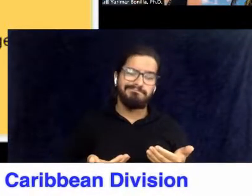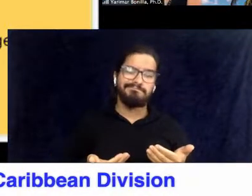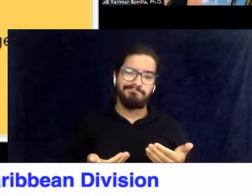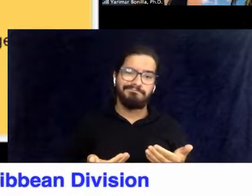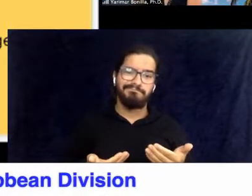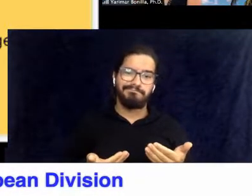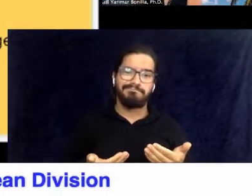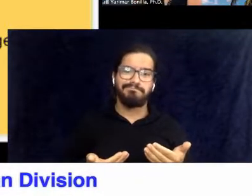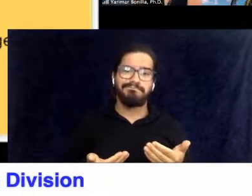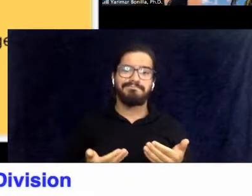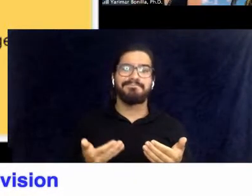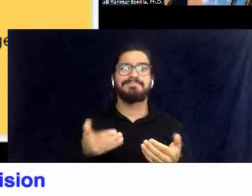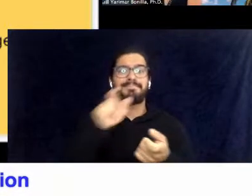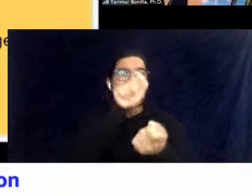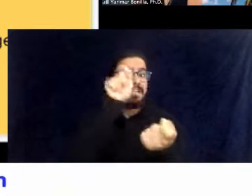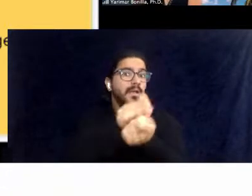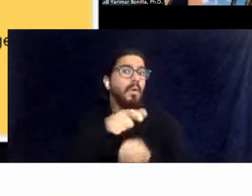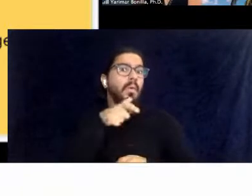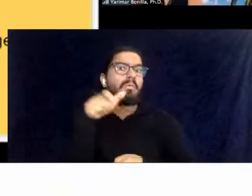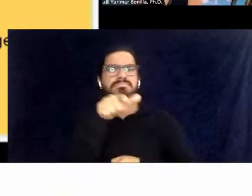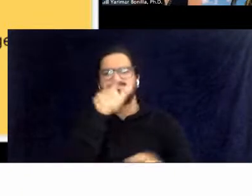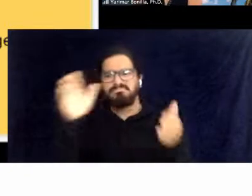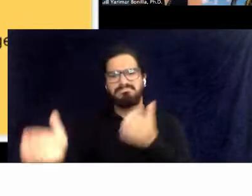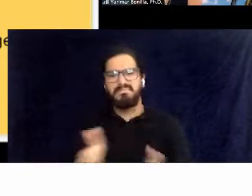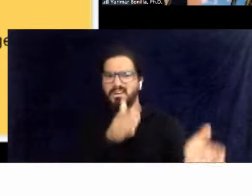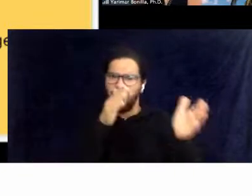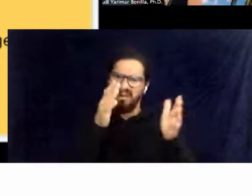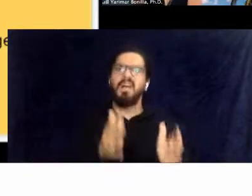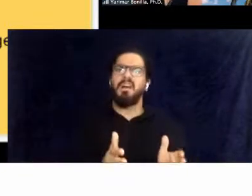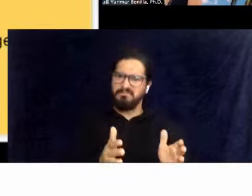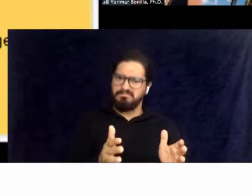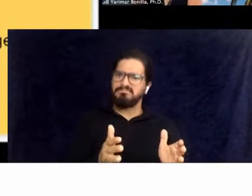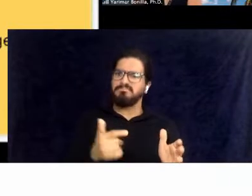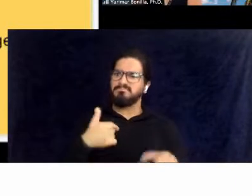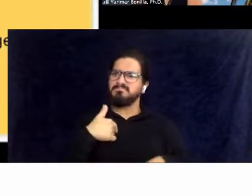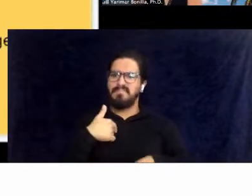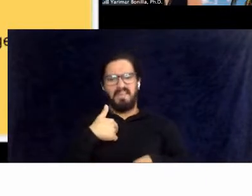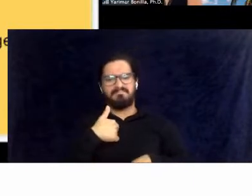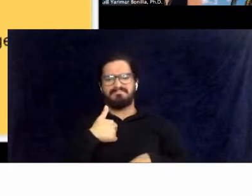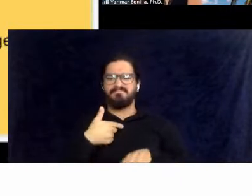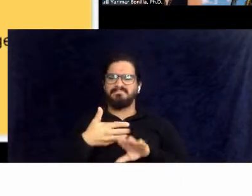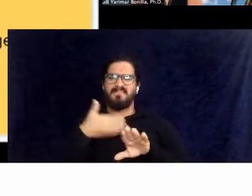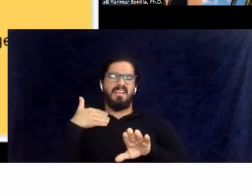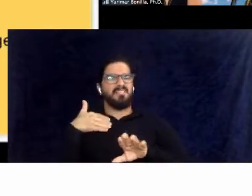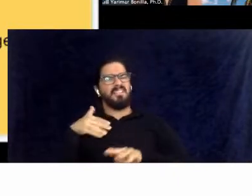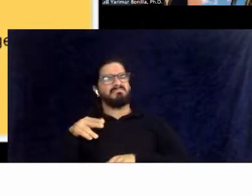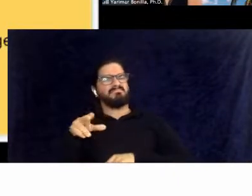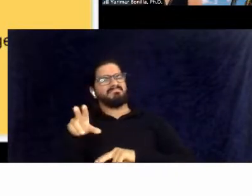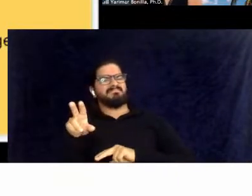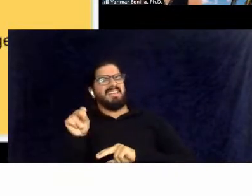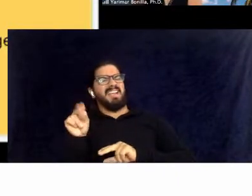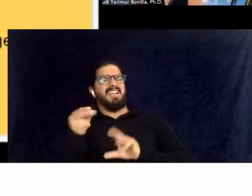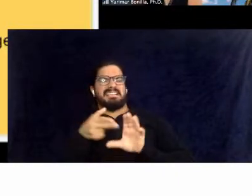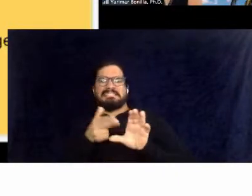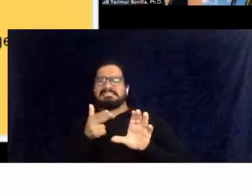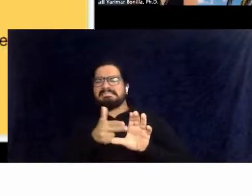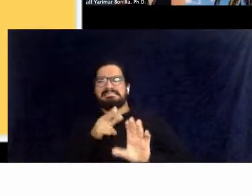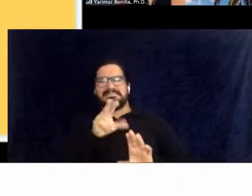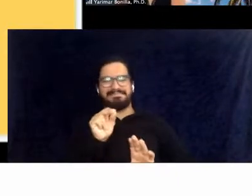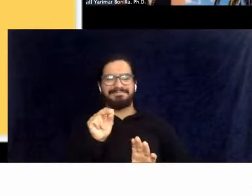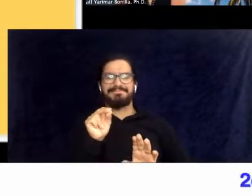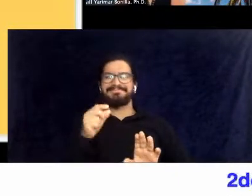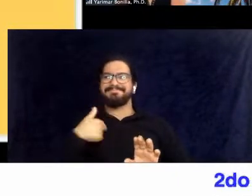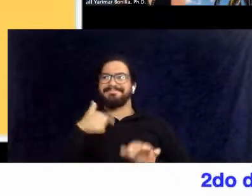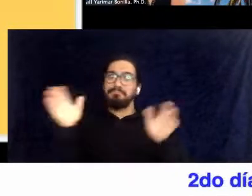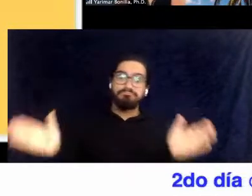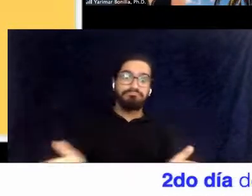the organizers for really encouraging me to present, because I was a little bit intimidated about presenting to